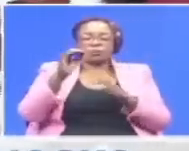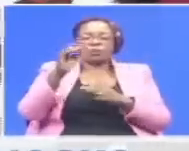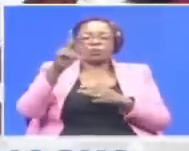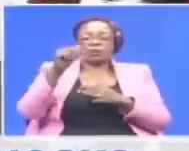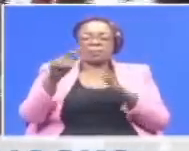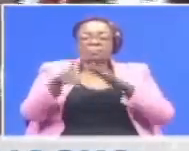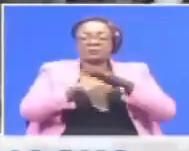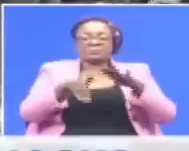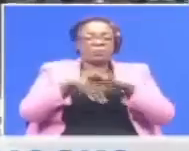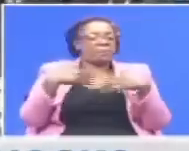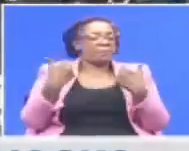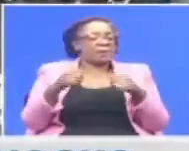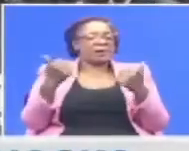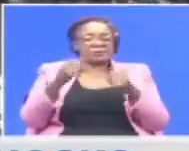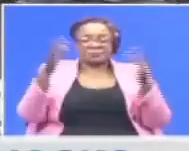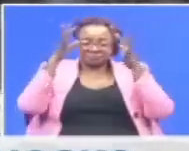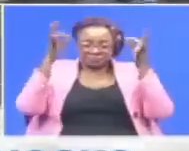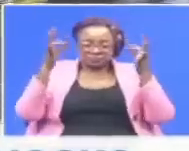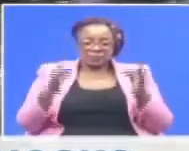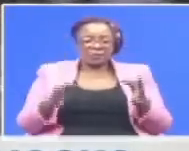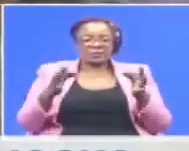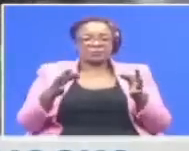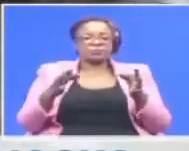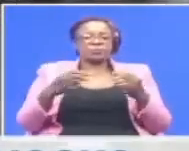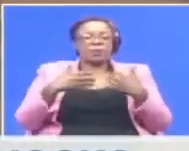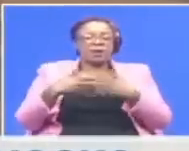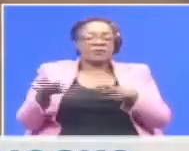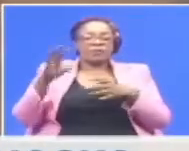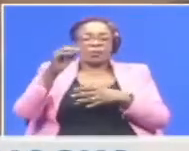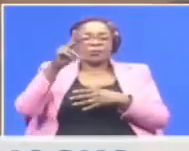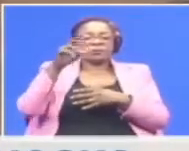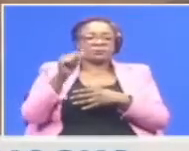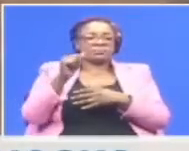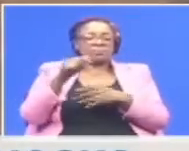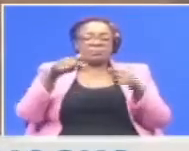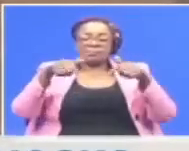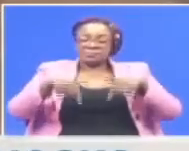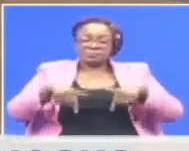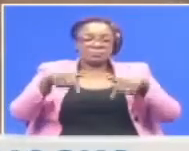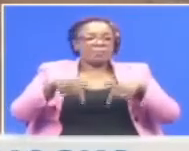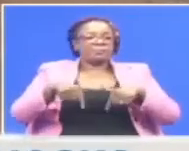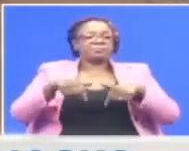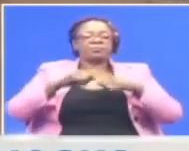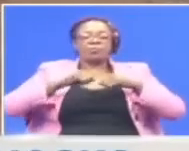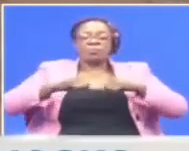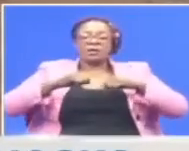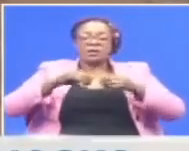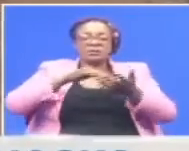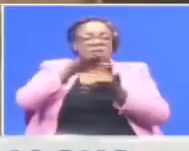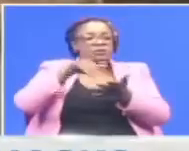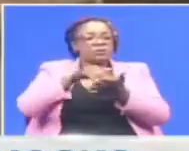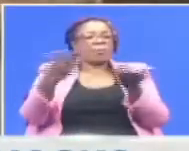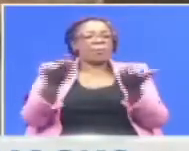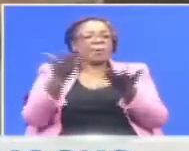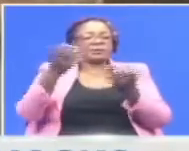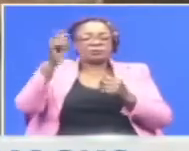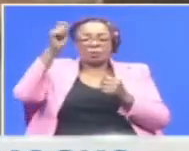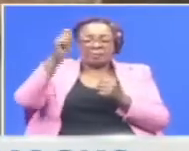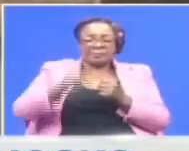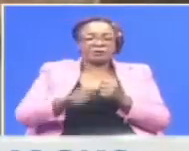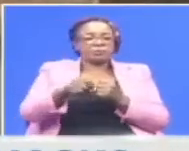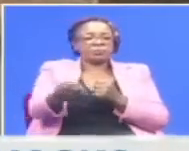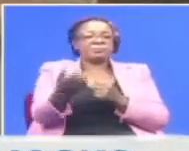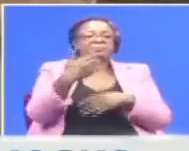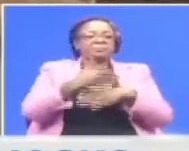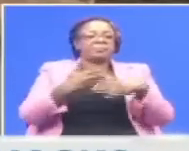principals of their decision to leave the One Kenya Alliance. Today, at Mwingi Central, where he commissioned the construction of the